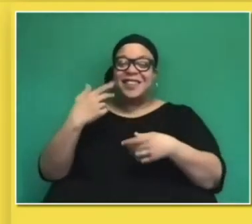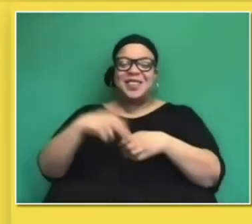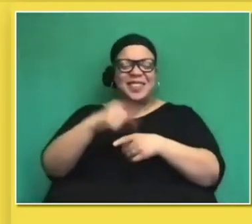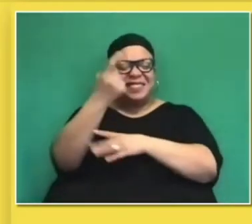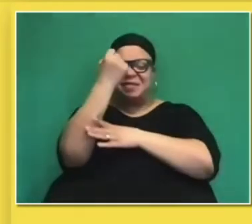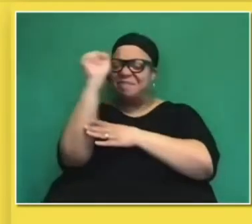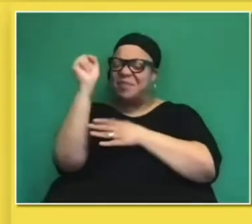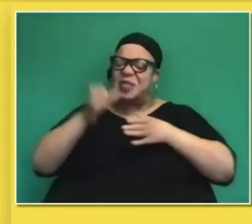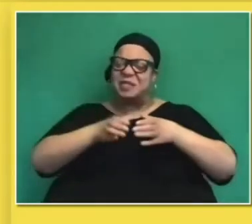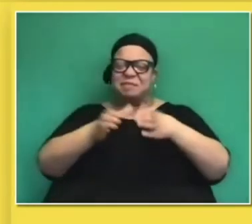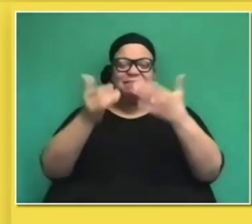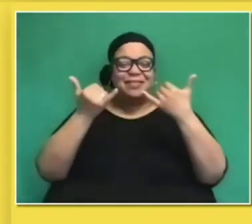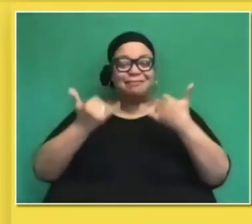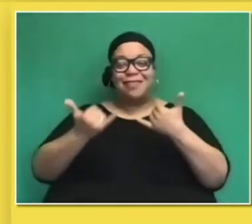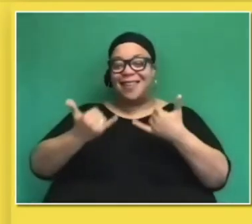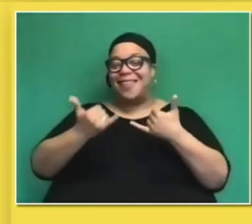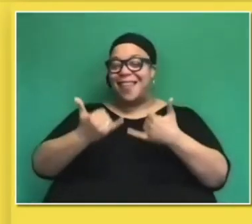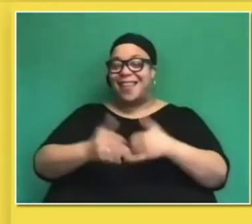if you're new.